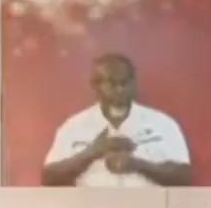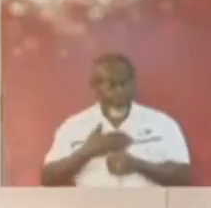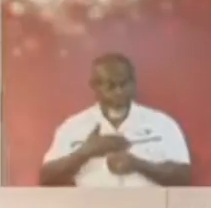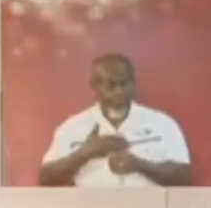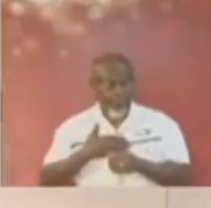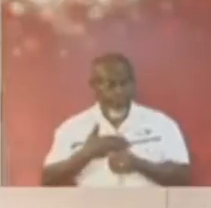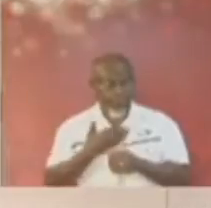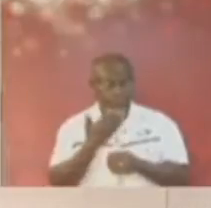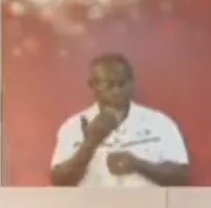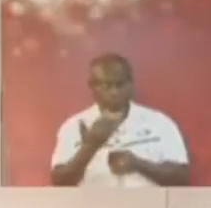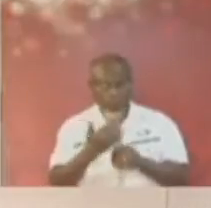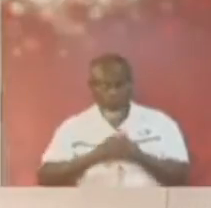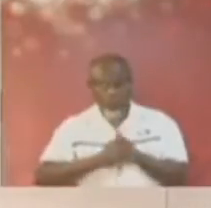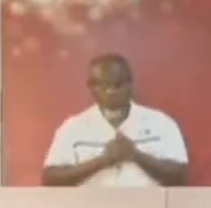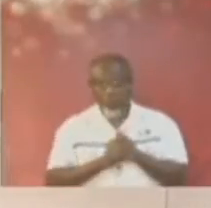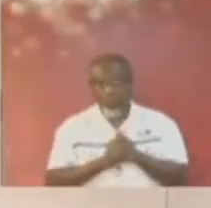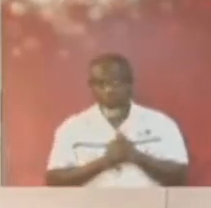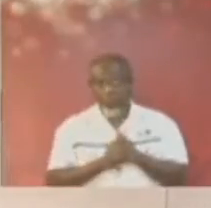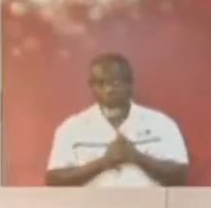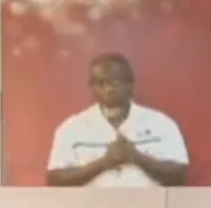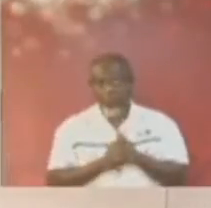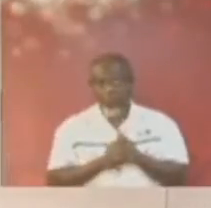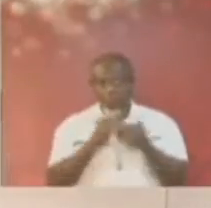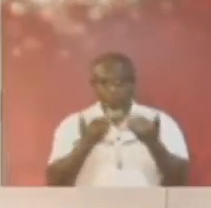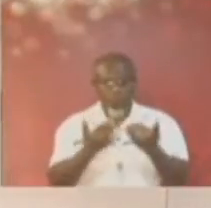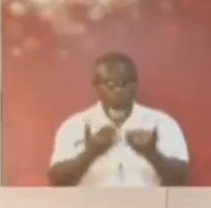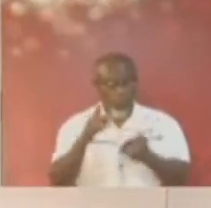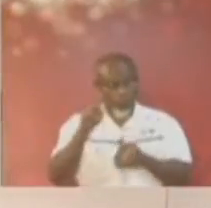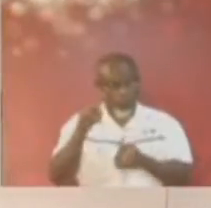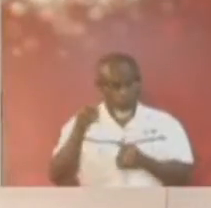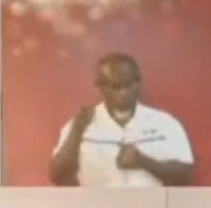much, Dr. Hines. We go now to TTT, please.